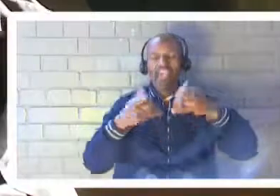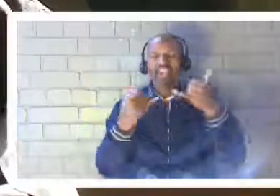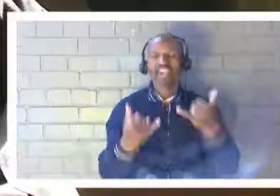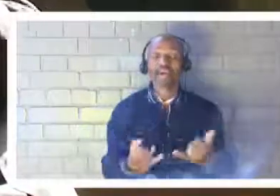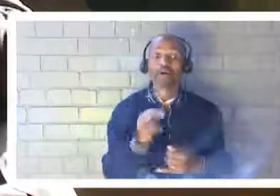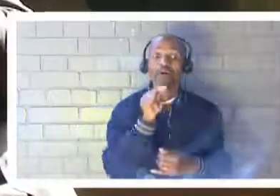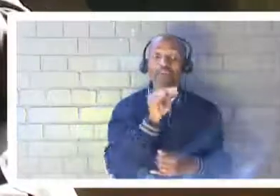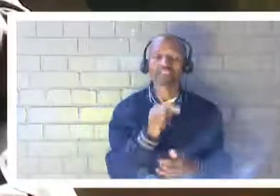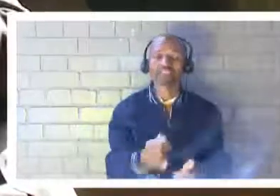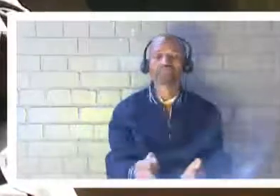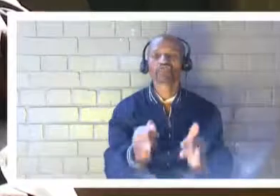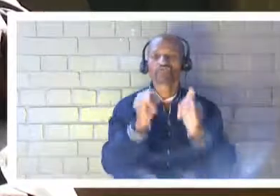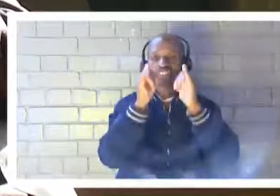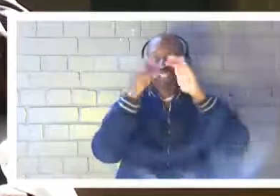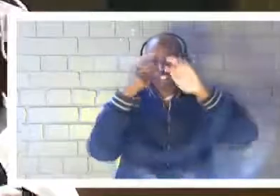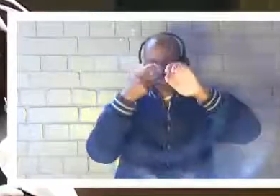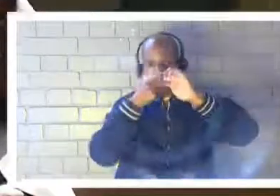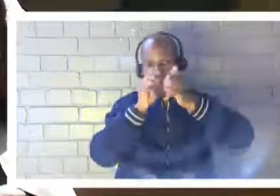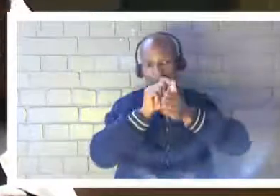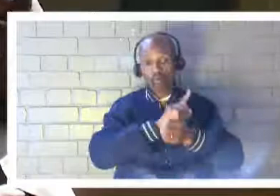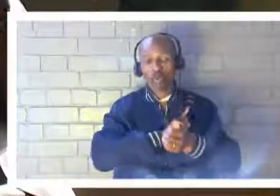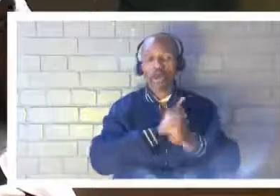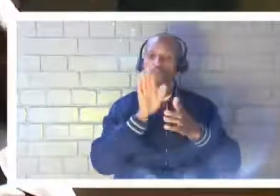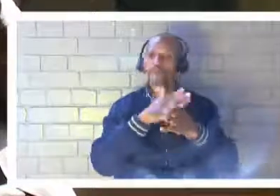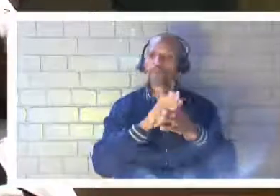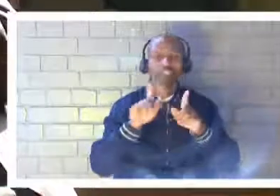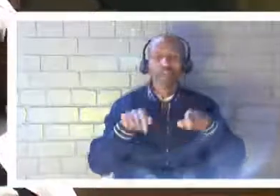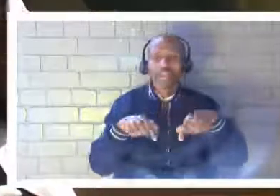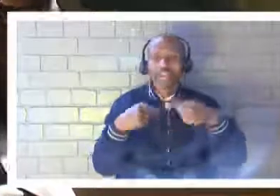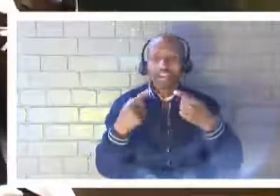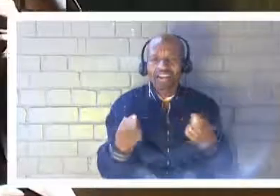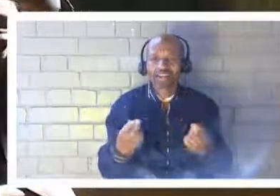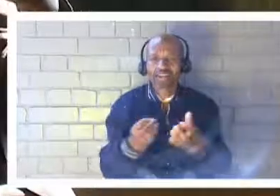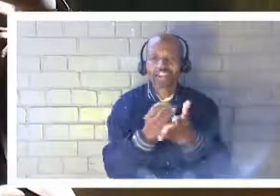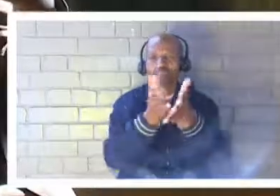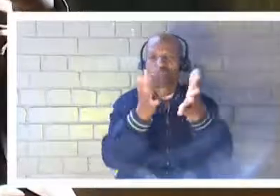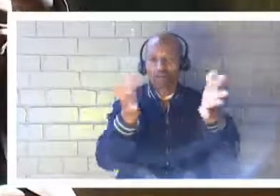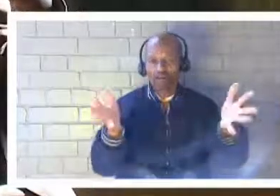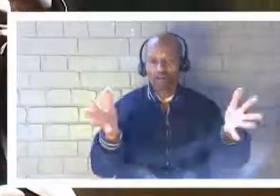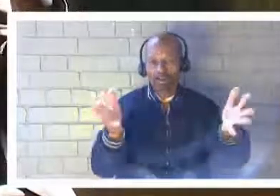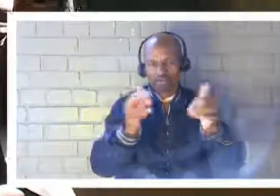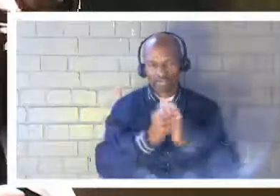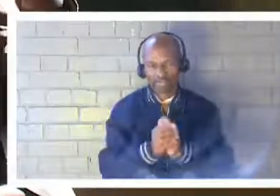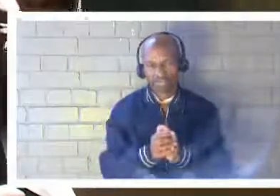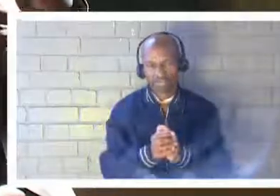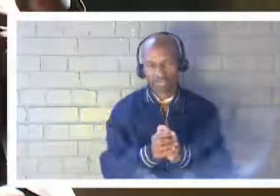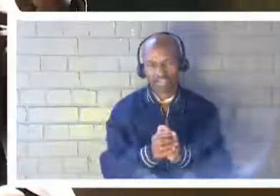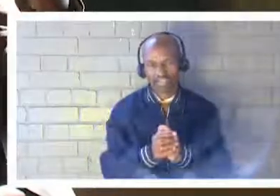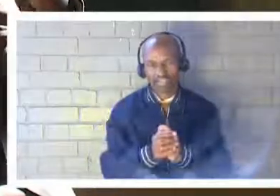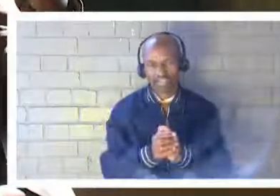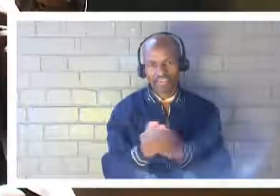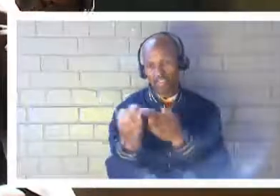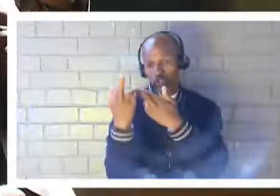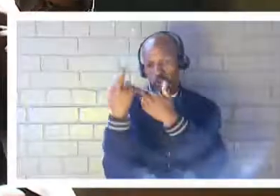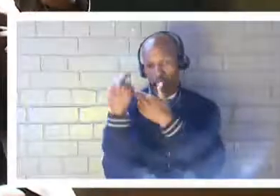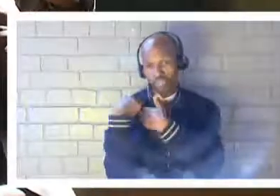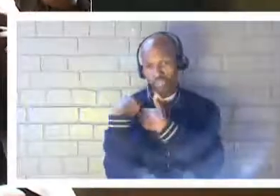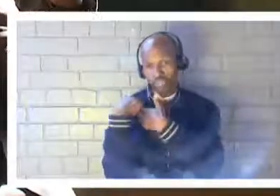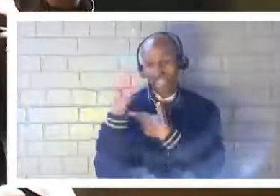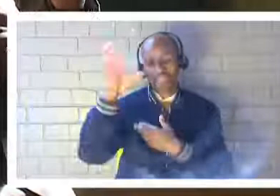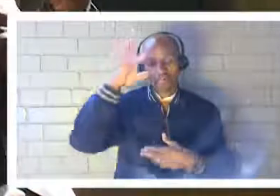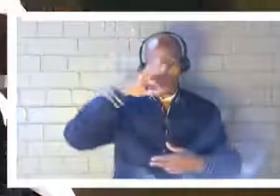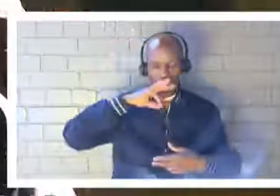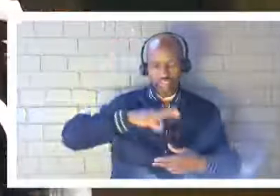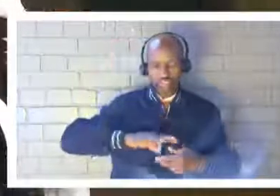It's a very serious problem because you cannot expand the responsibilities and then the